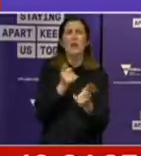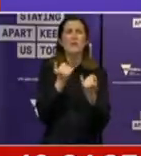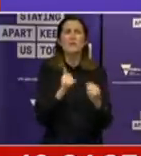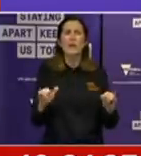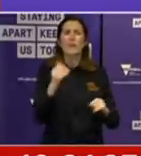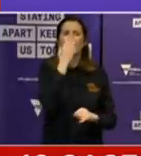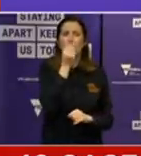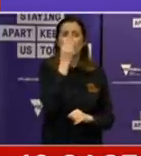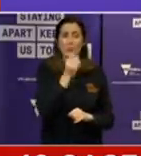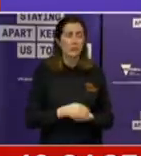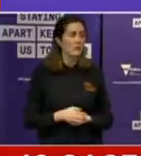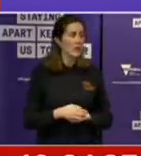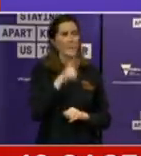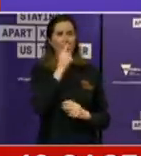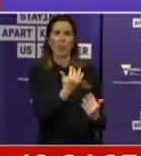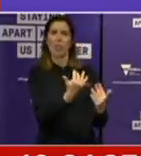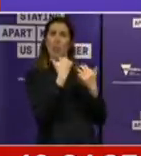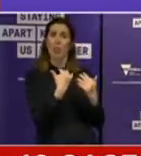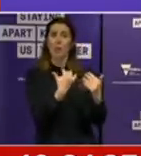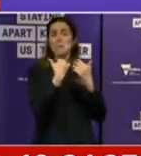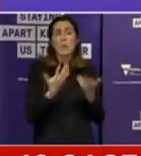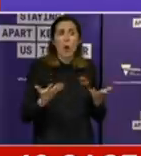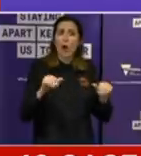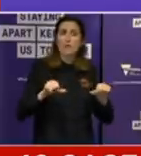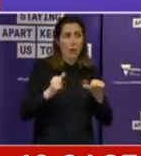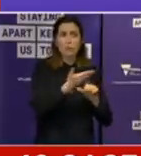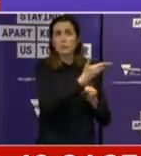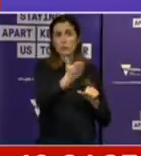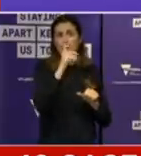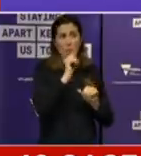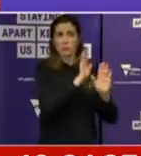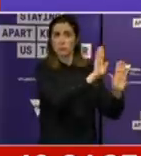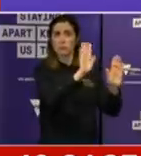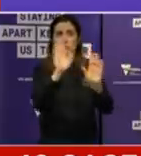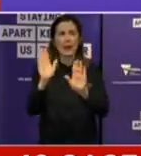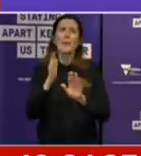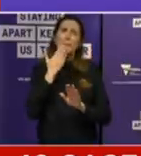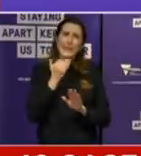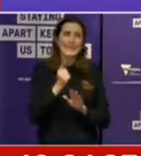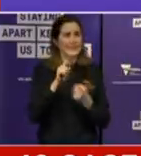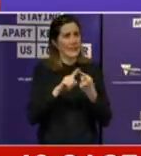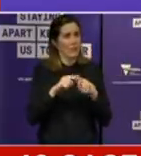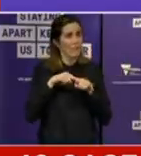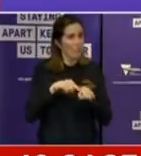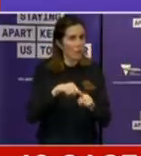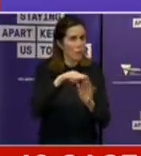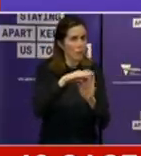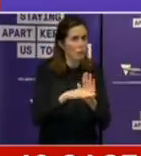people to make their points, provided they're not doing anything to spread the coronavirus. But I'll just say this.